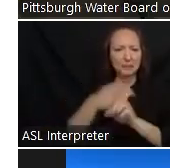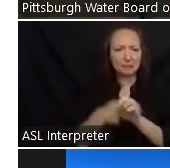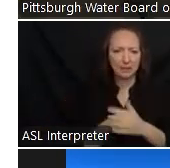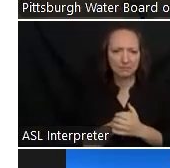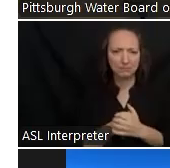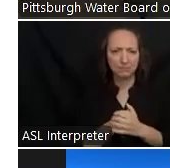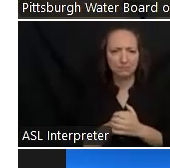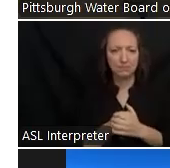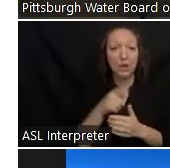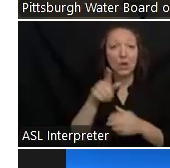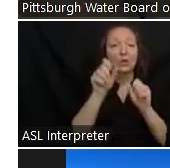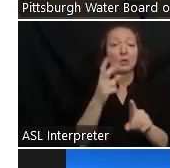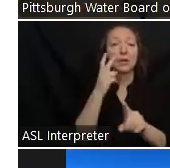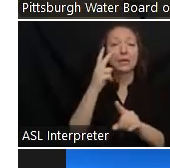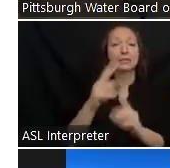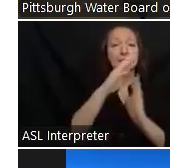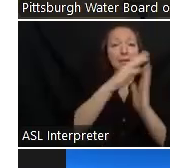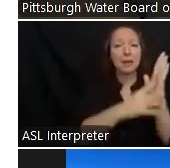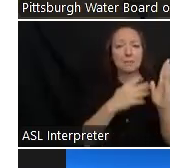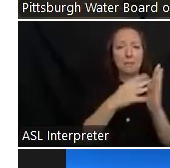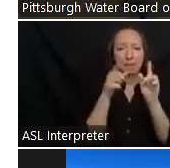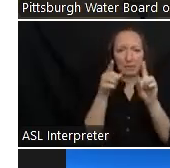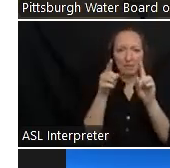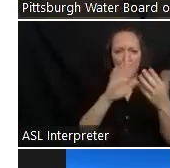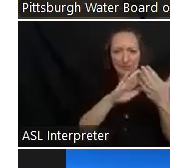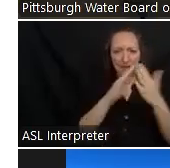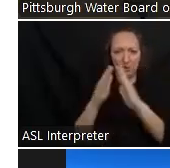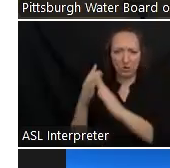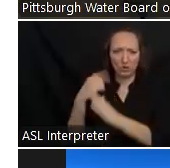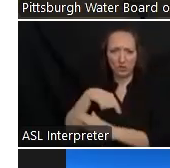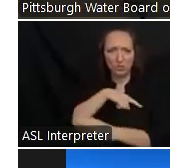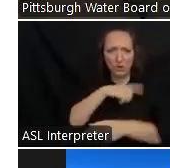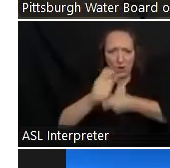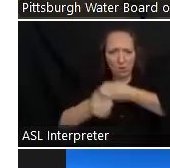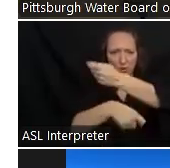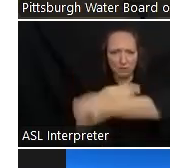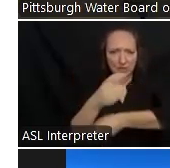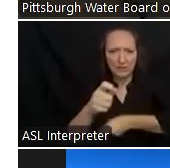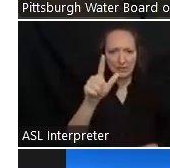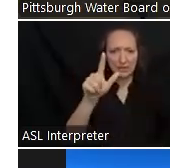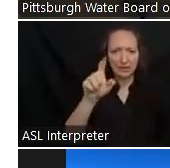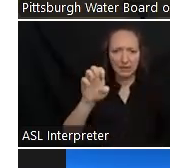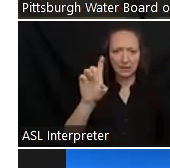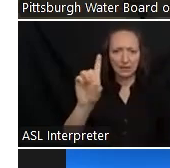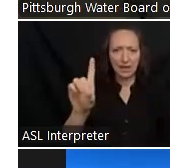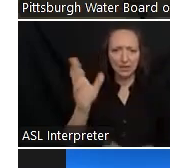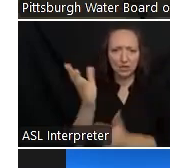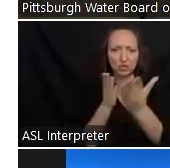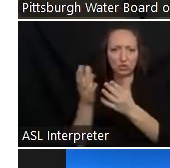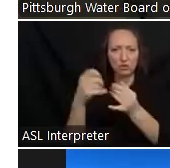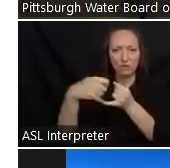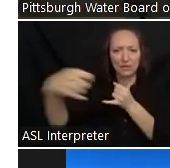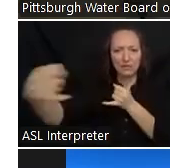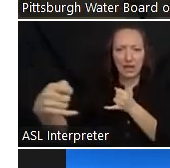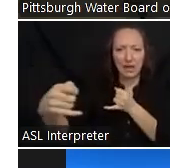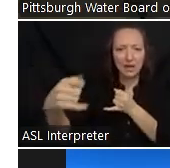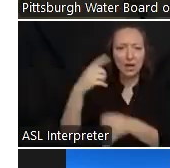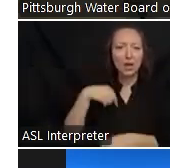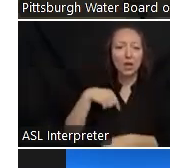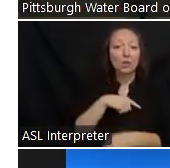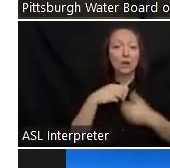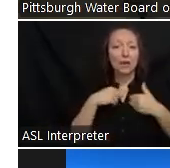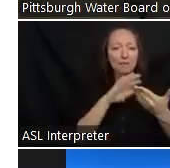shows the neighborhoods where we are actively replacing lead service lines, whether through our neighborhood lead service line contract shown in